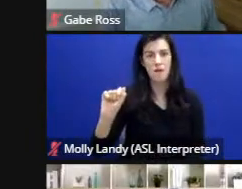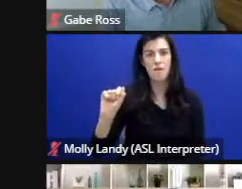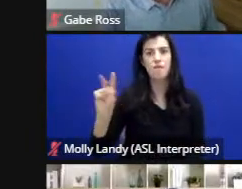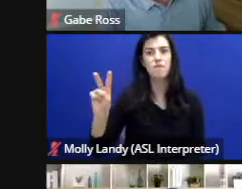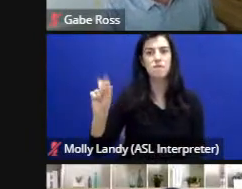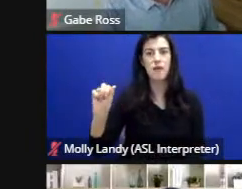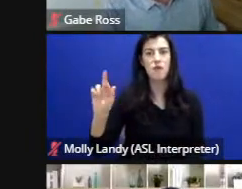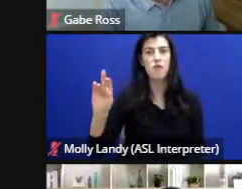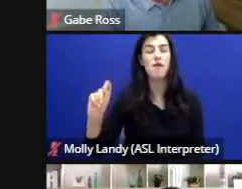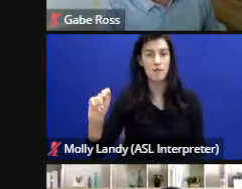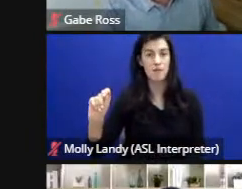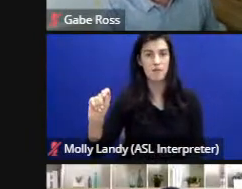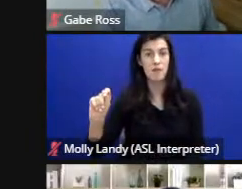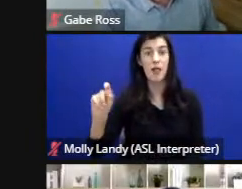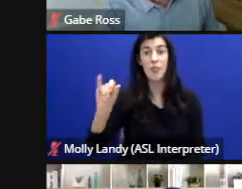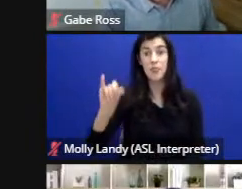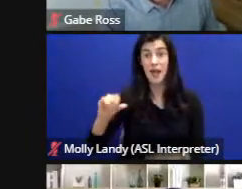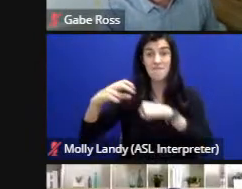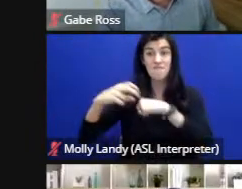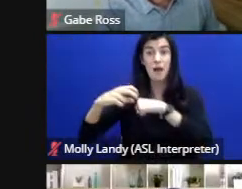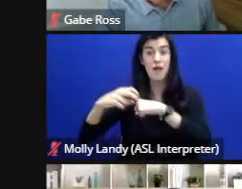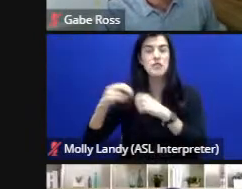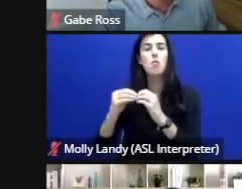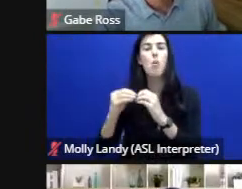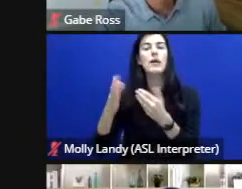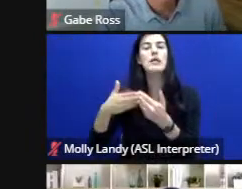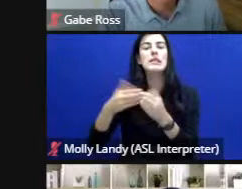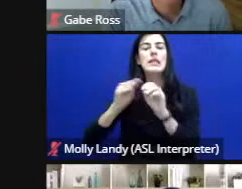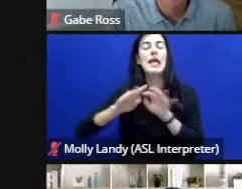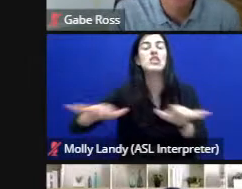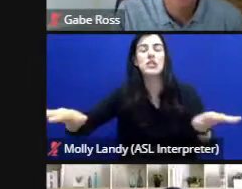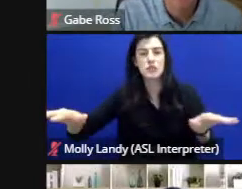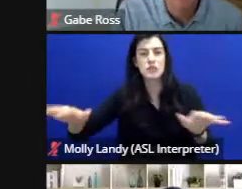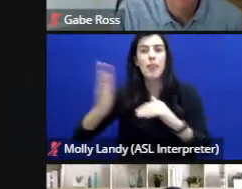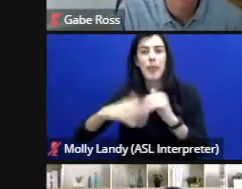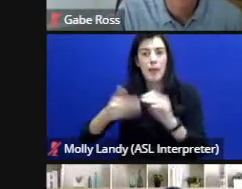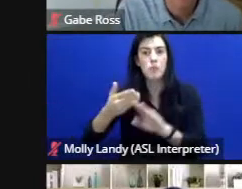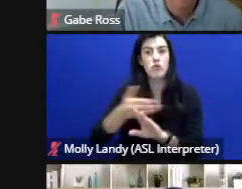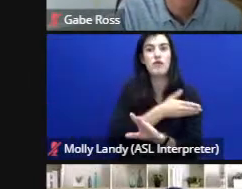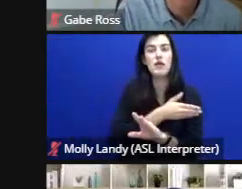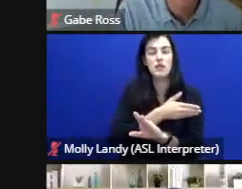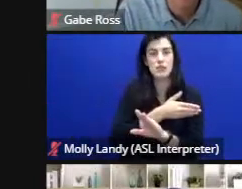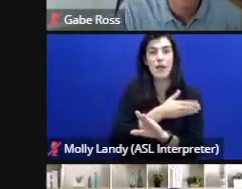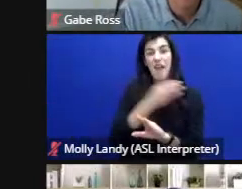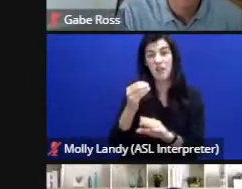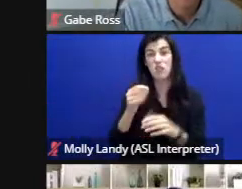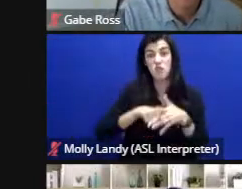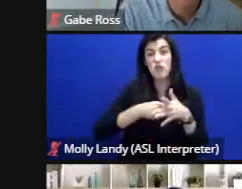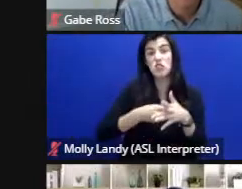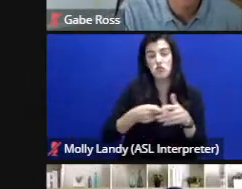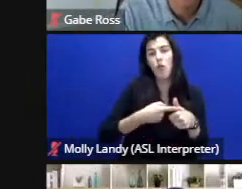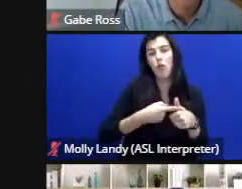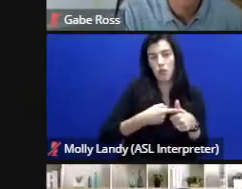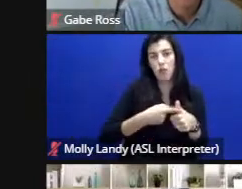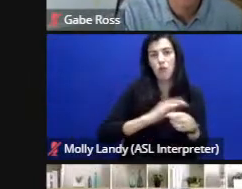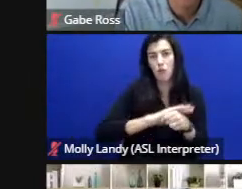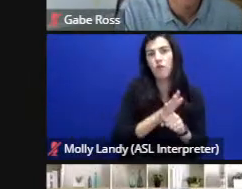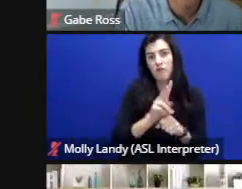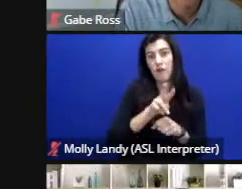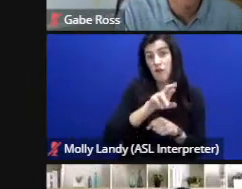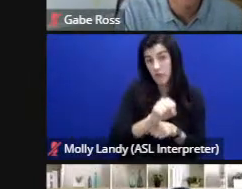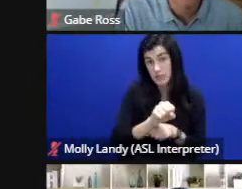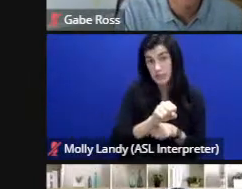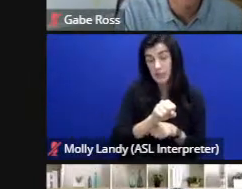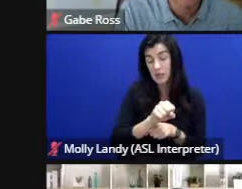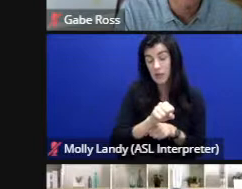This virus is much more contagious than previous variants or the original virus. It may also cause more severe disease